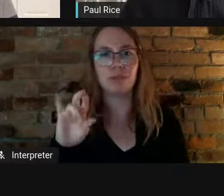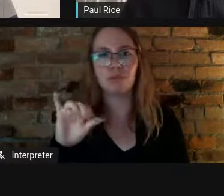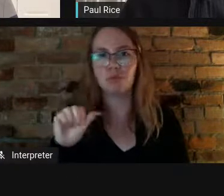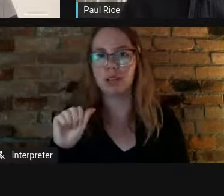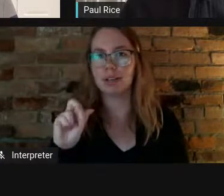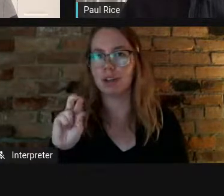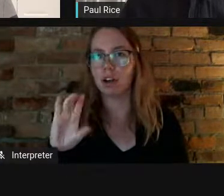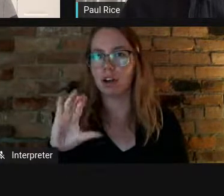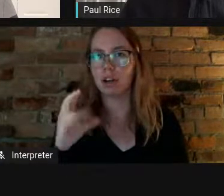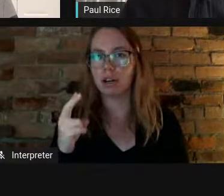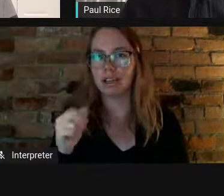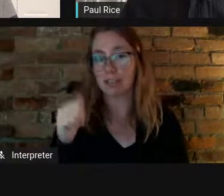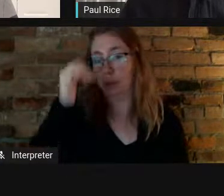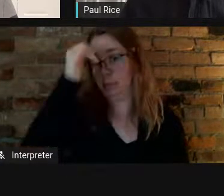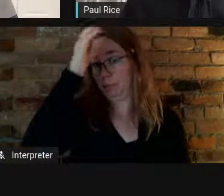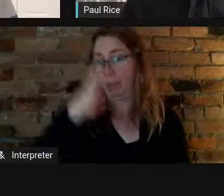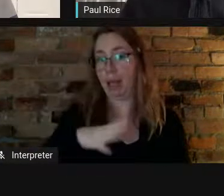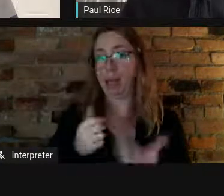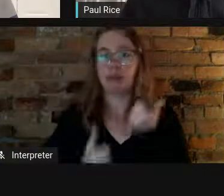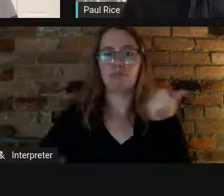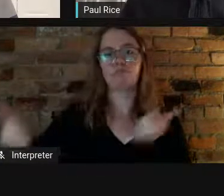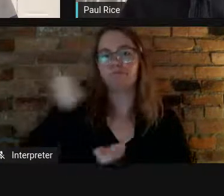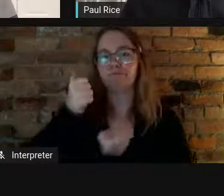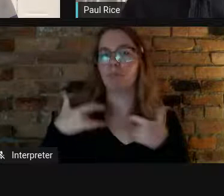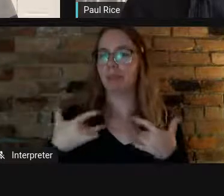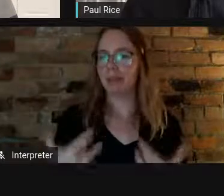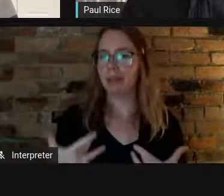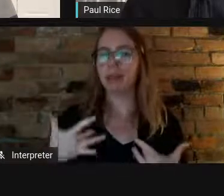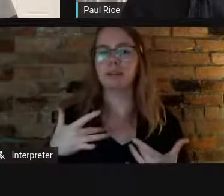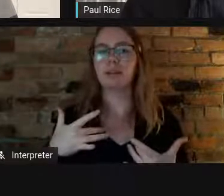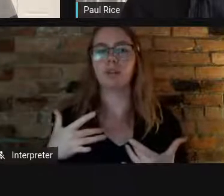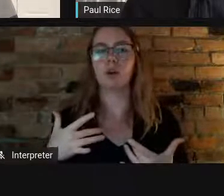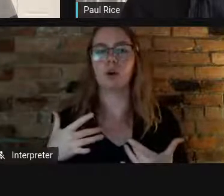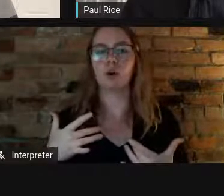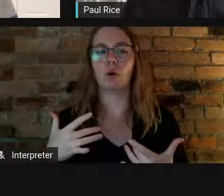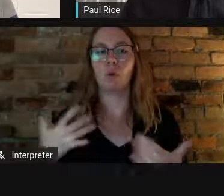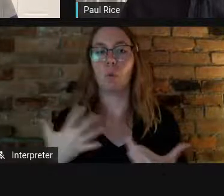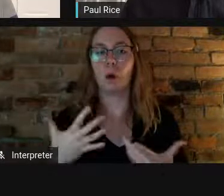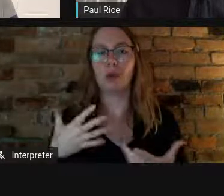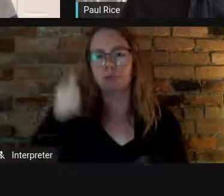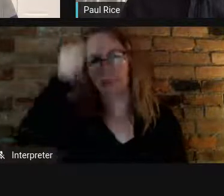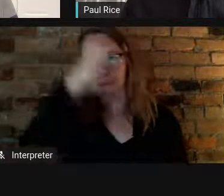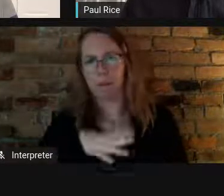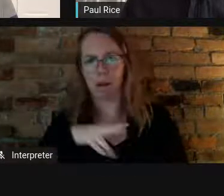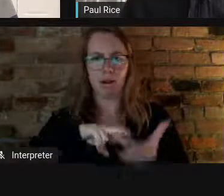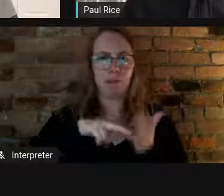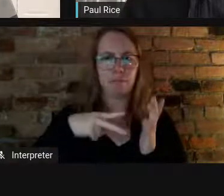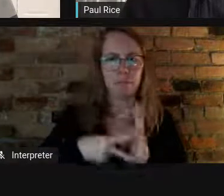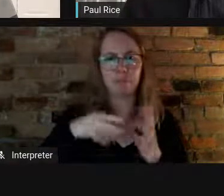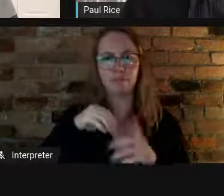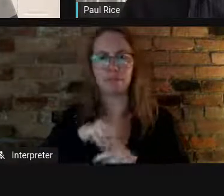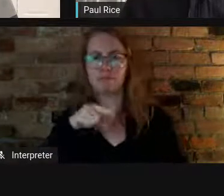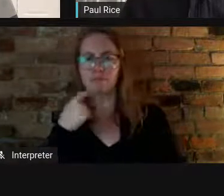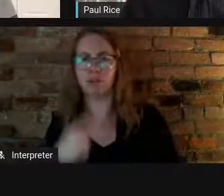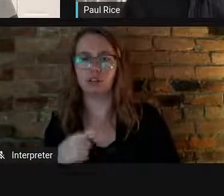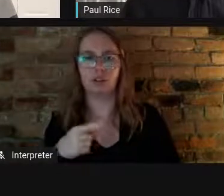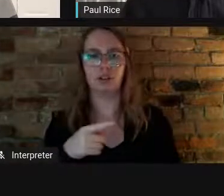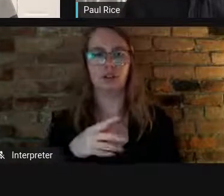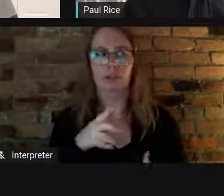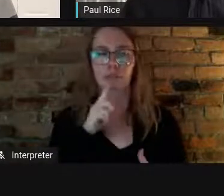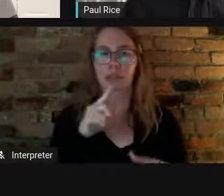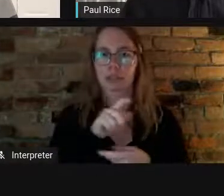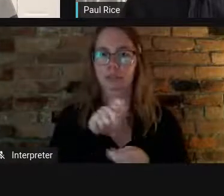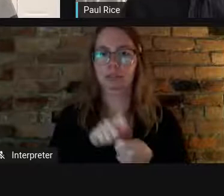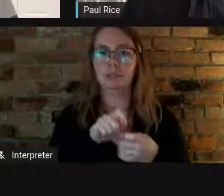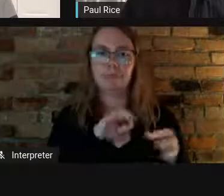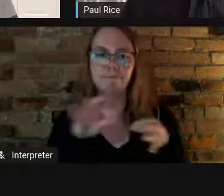it is to be a man in Russia is this kind of ultra masculinity. And one thing that they do have a privilege of doing a lot of